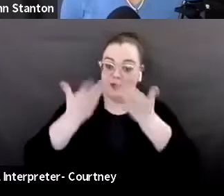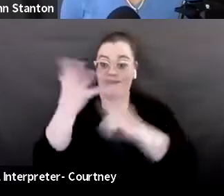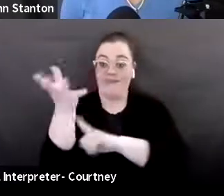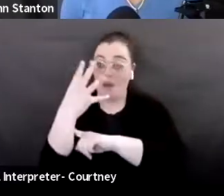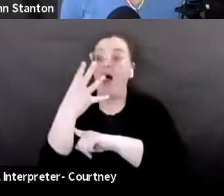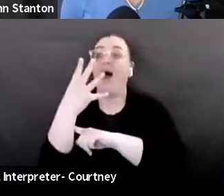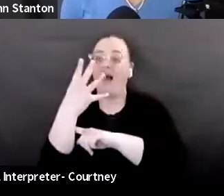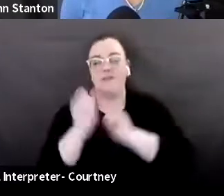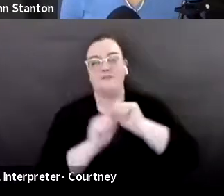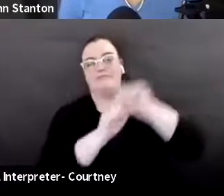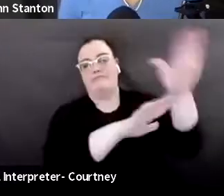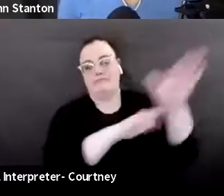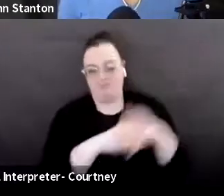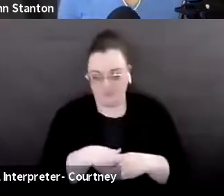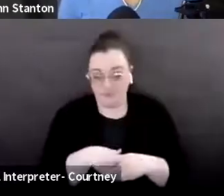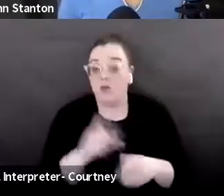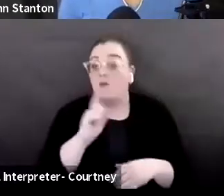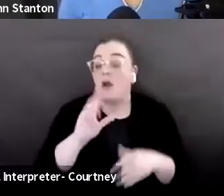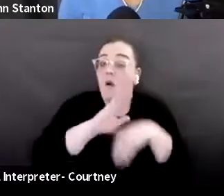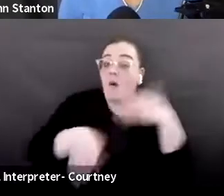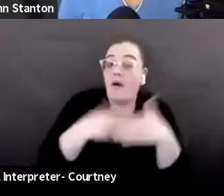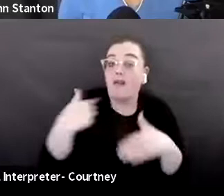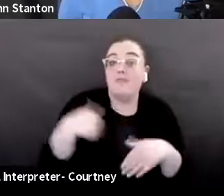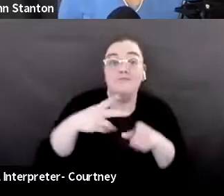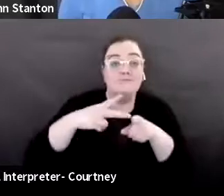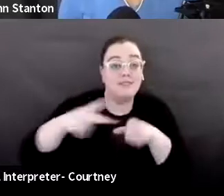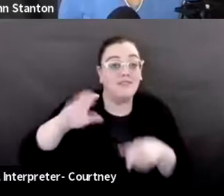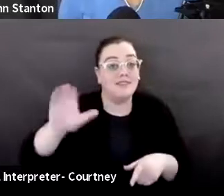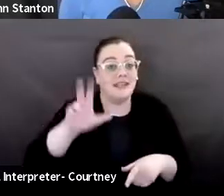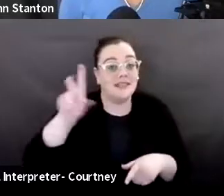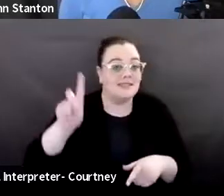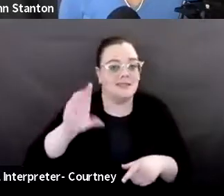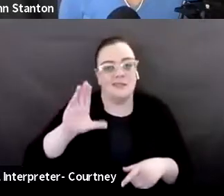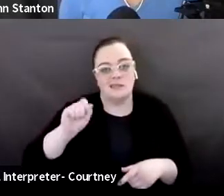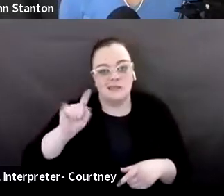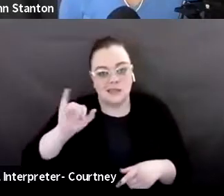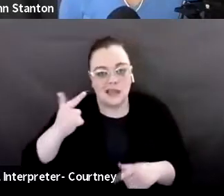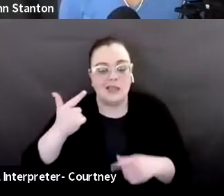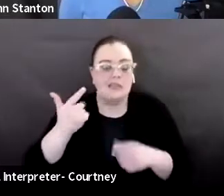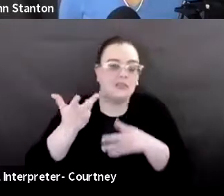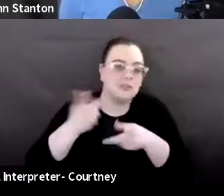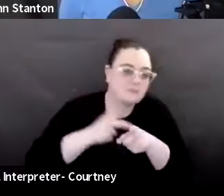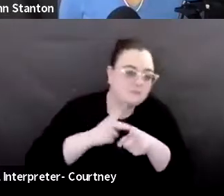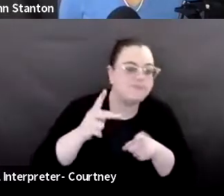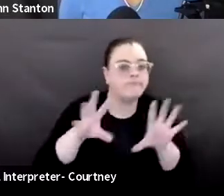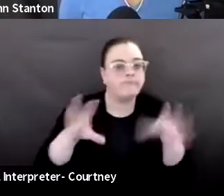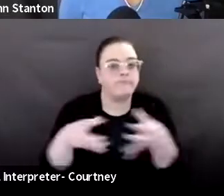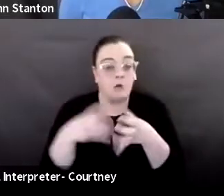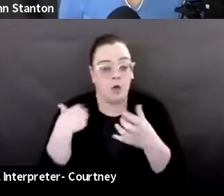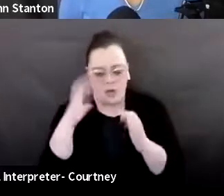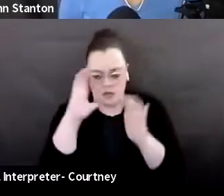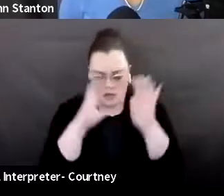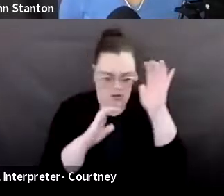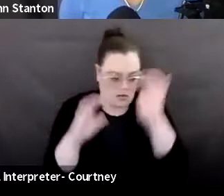me, every one of us who are professionals in the casting realm of this business are looking for those